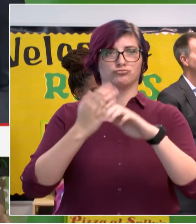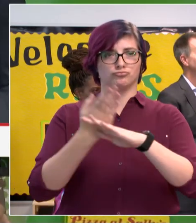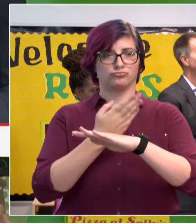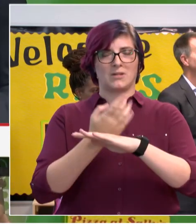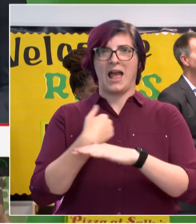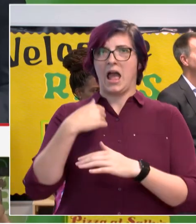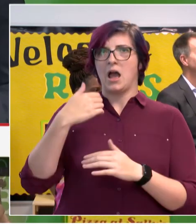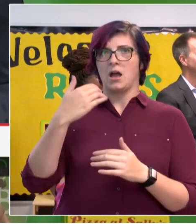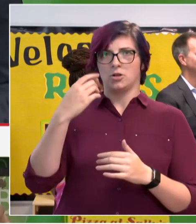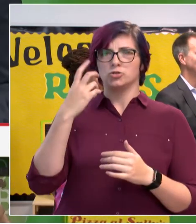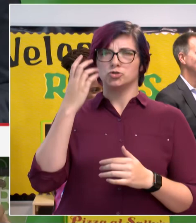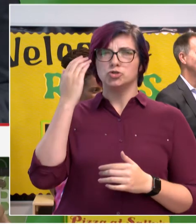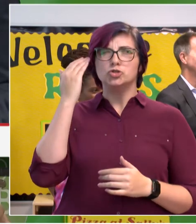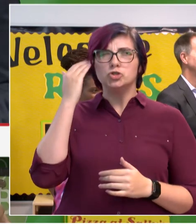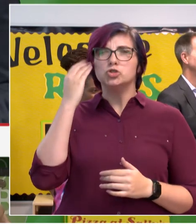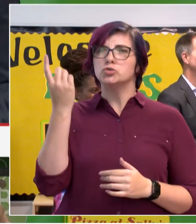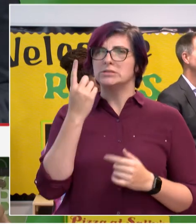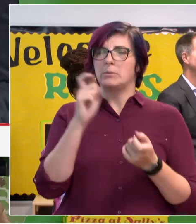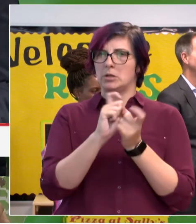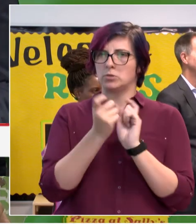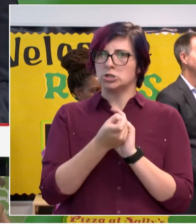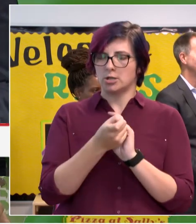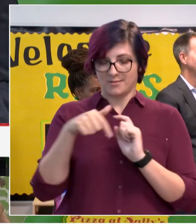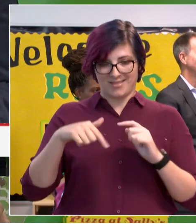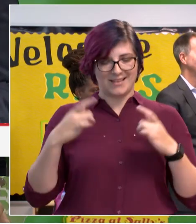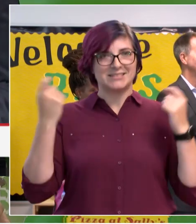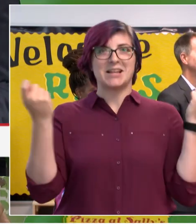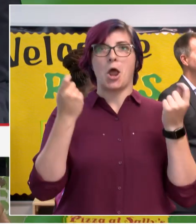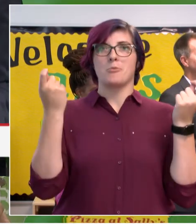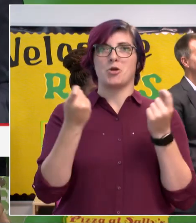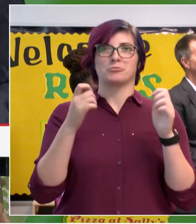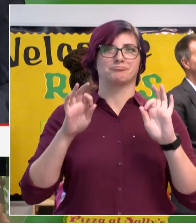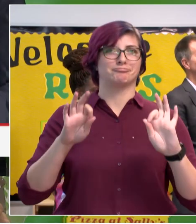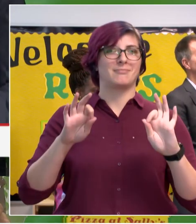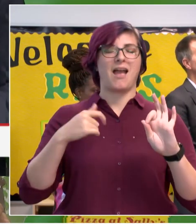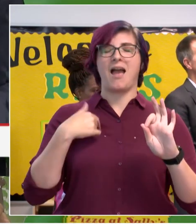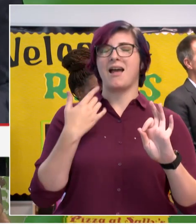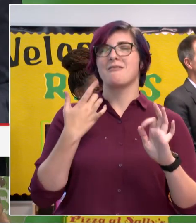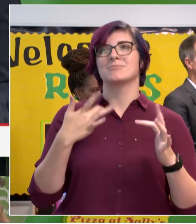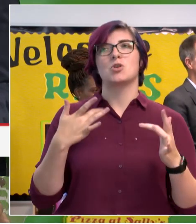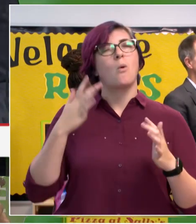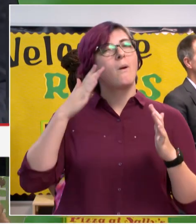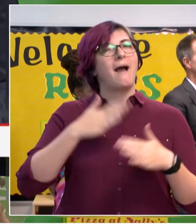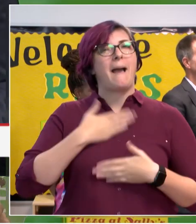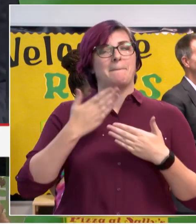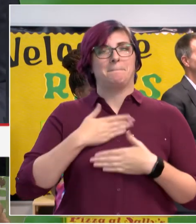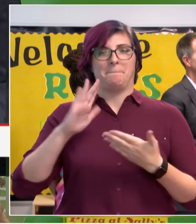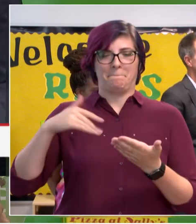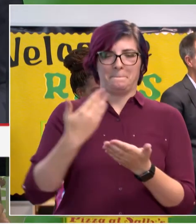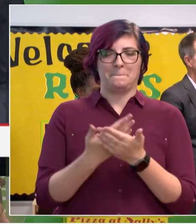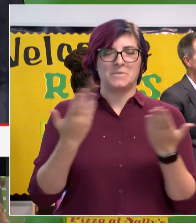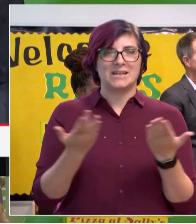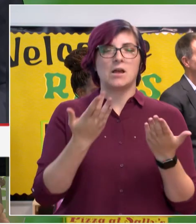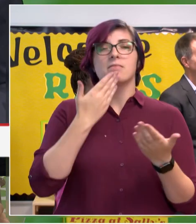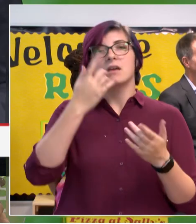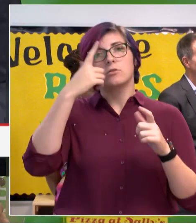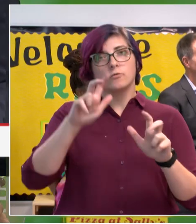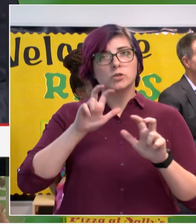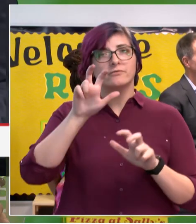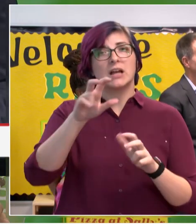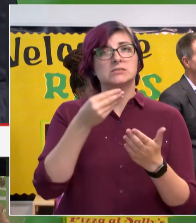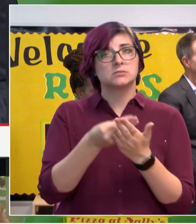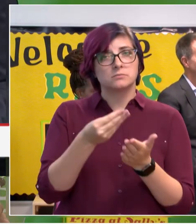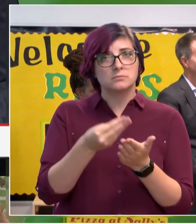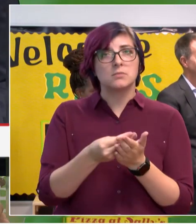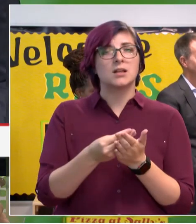great ceremony here, but I knew we would eventually get to this point, and I appreciate Thank you. putting the funds up, and I hope that you